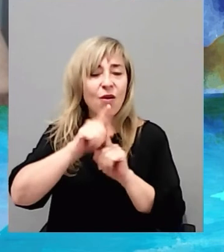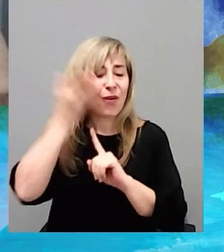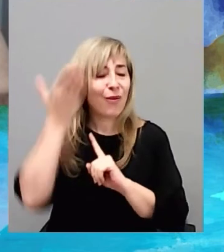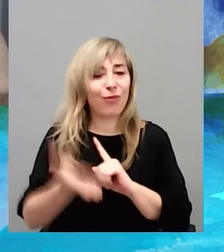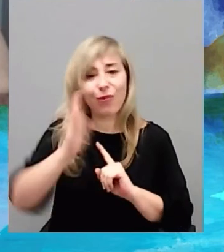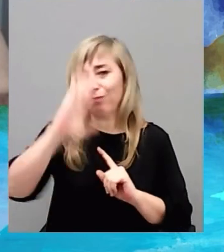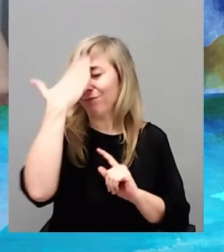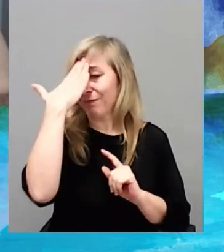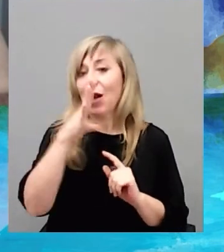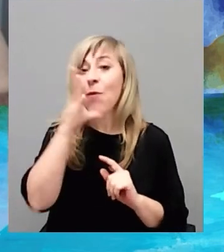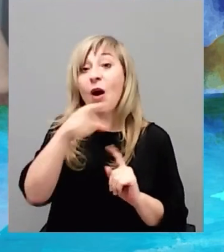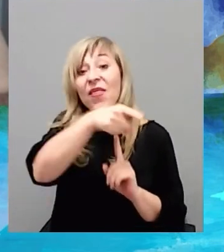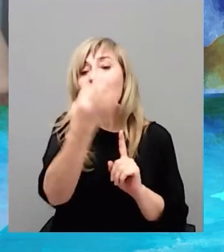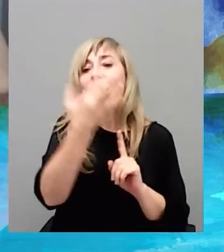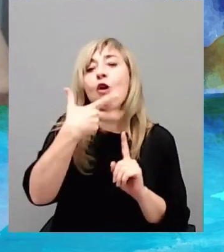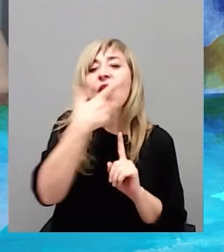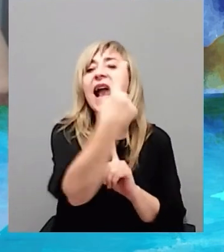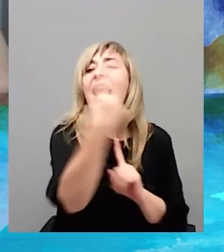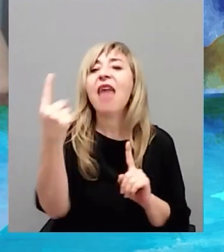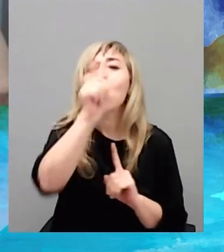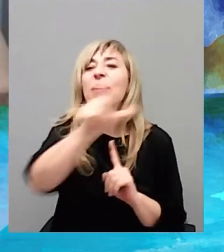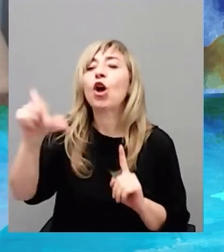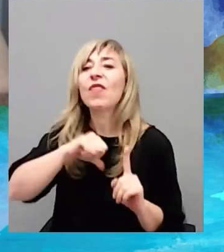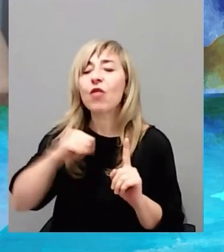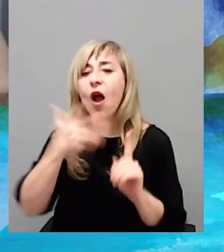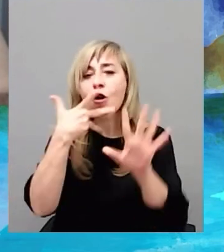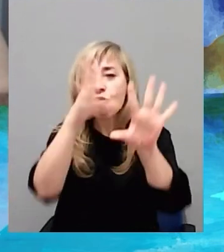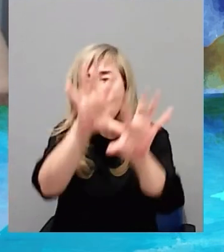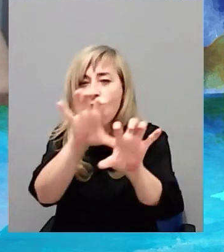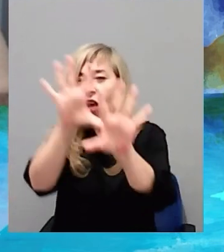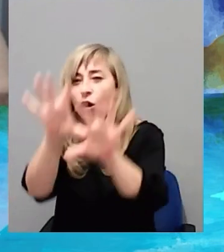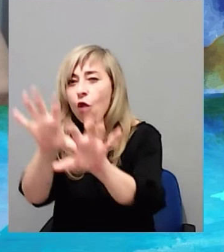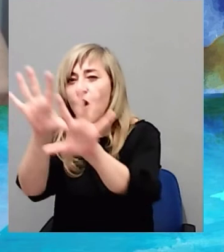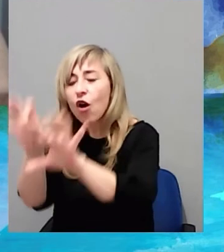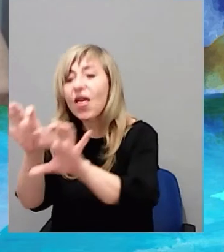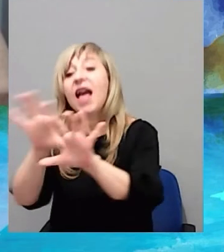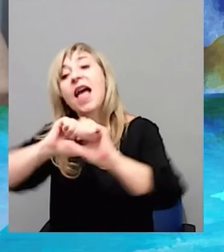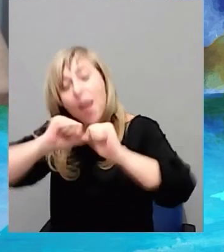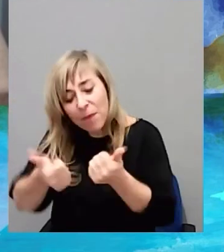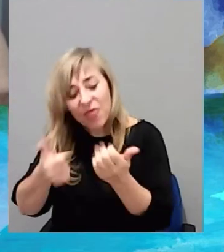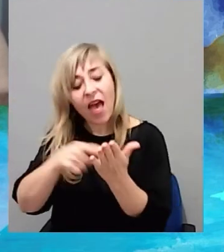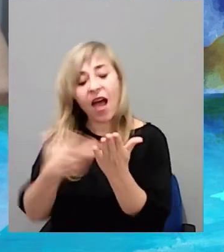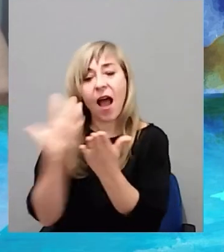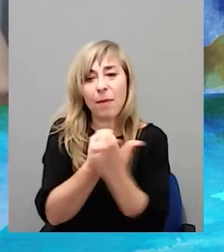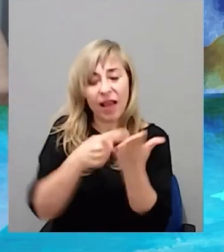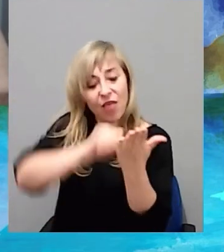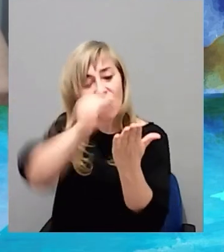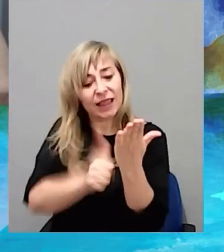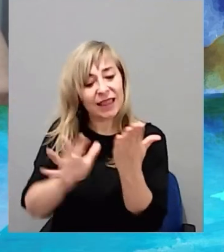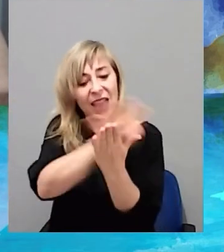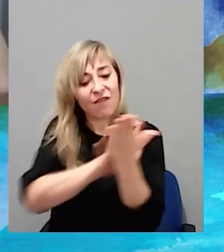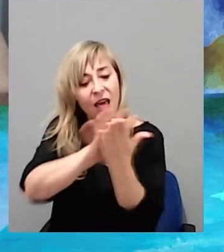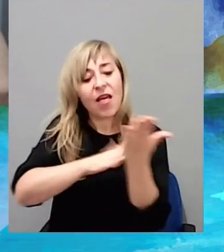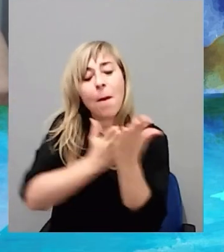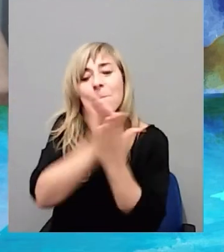has to learn from each individual person to adapt the interface, the different